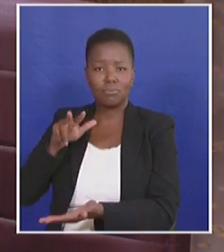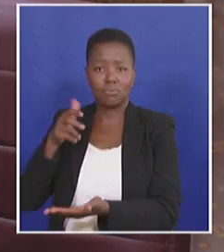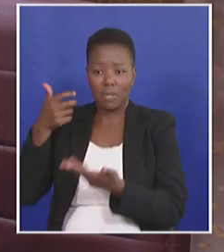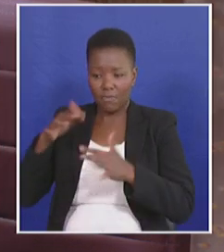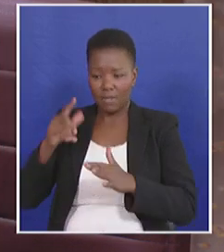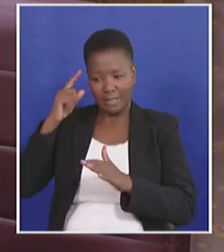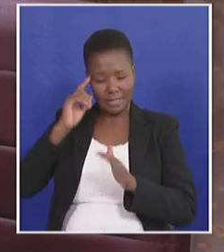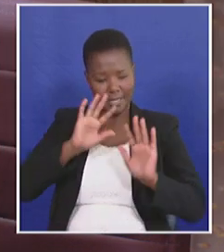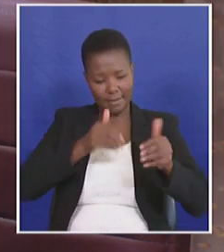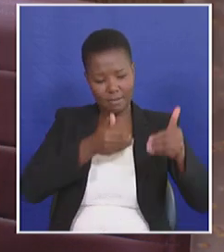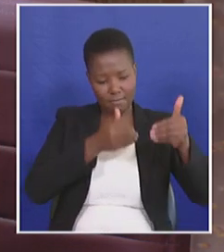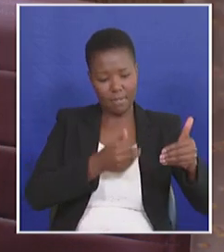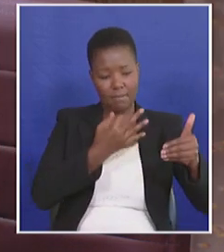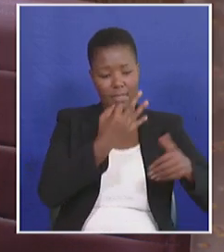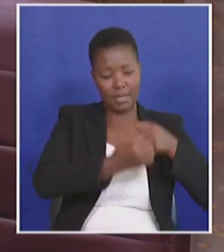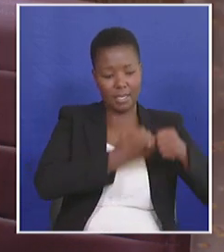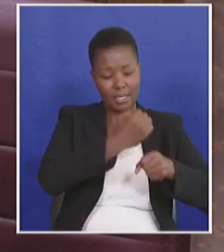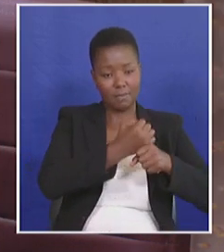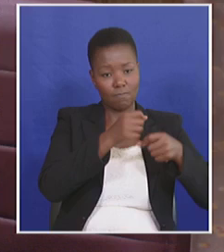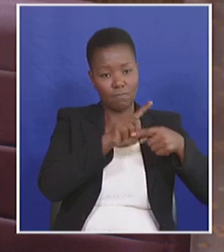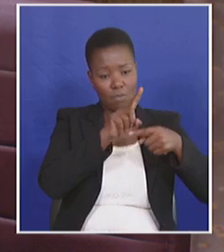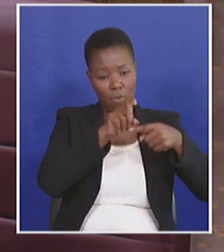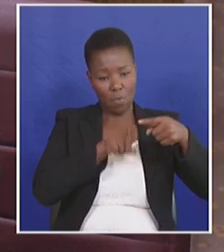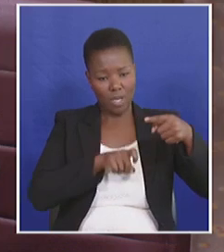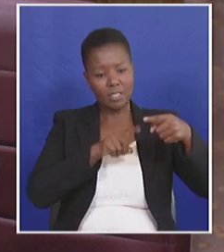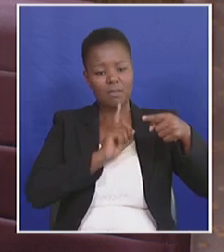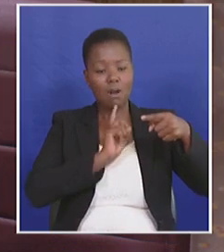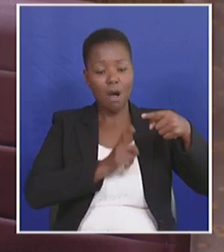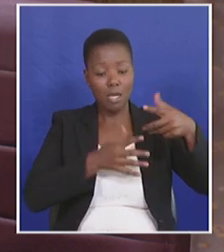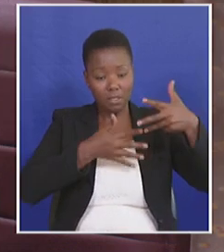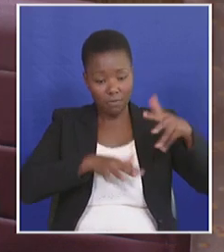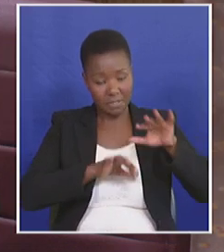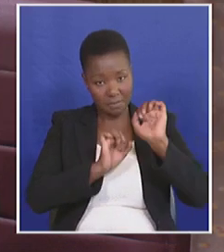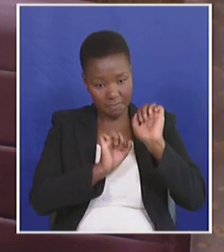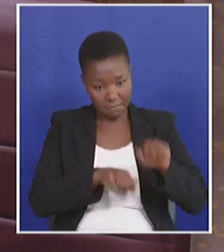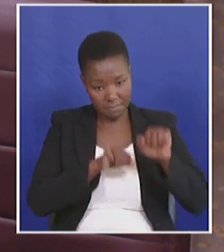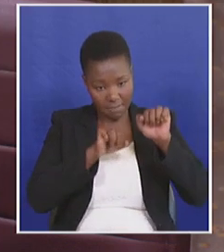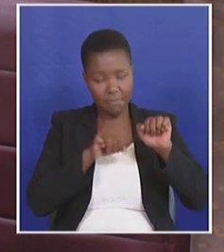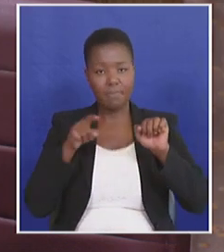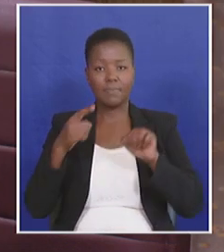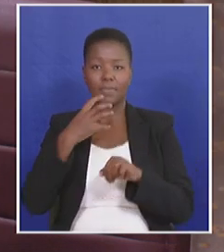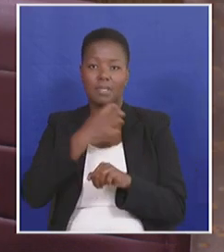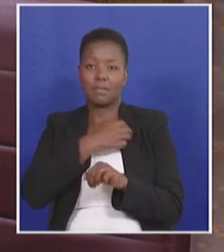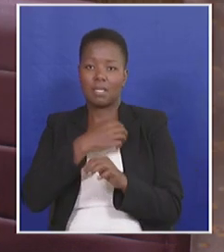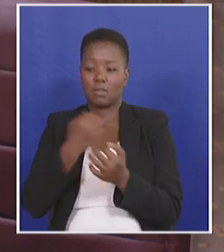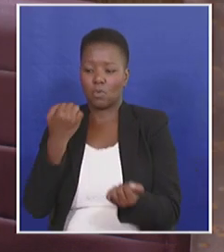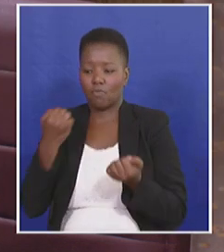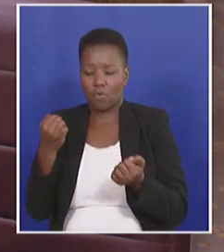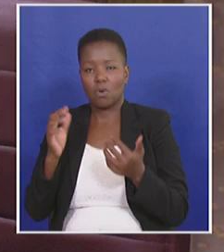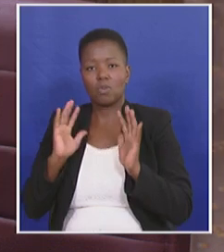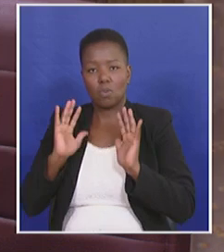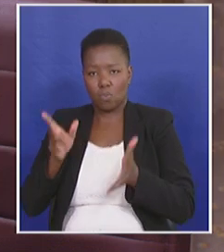3 years to resolve those questions. If they reach agreement, the Minister of Justice will make